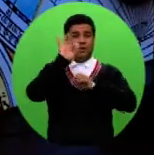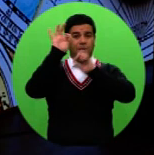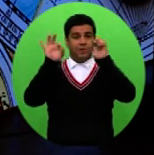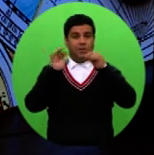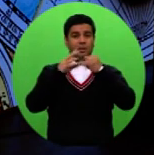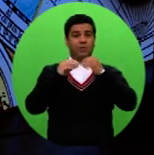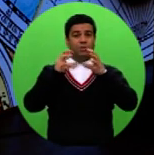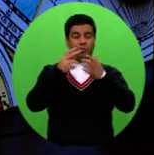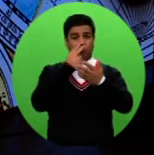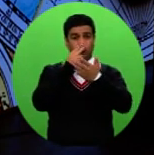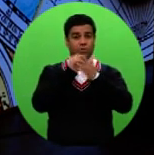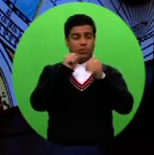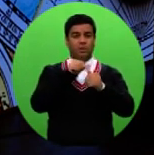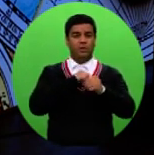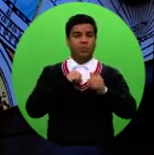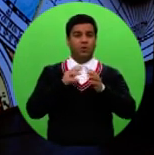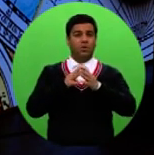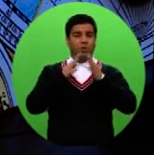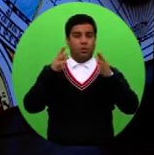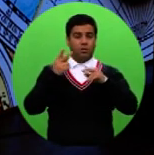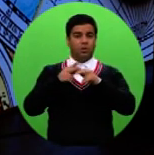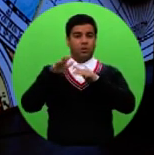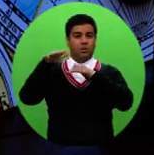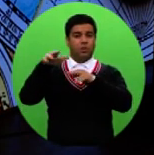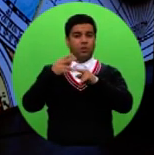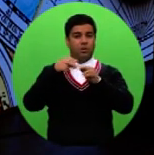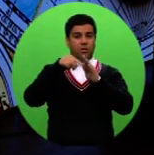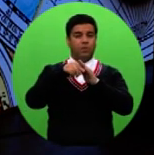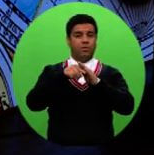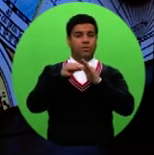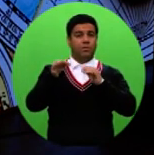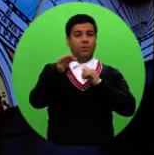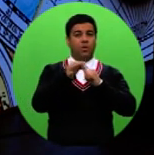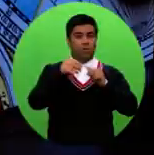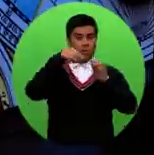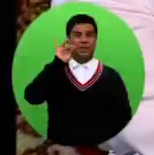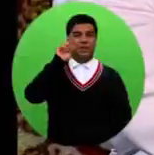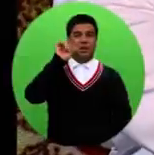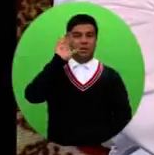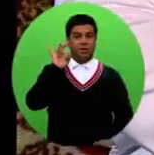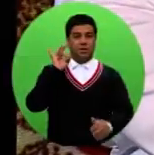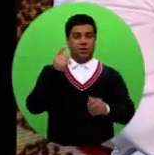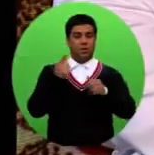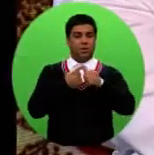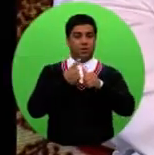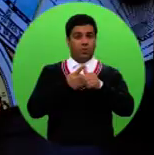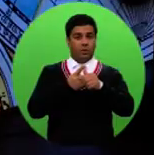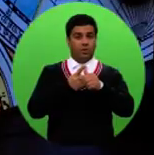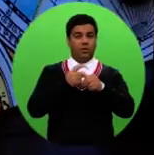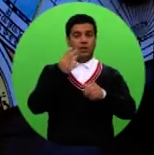mana globusda ko'rinib turibdi, eng katta oroli Madagaskar hisoblanadi. Yana shu bilan birgalikda Seyshel